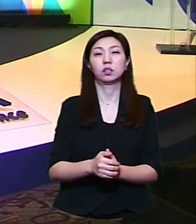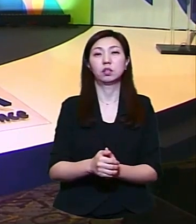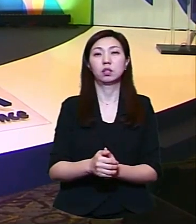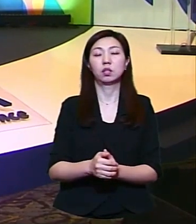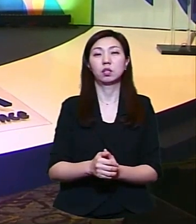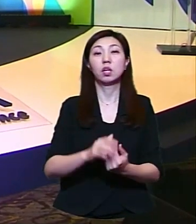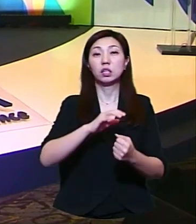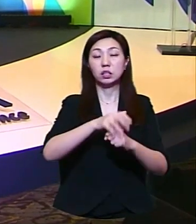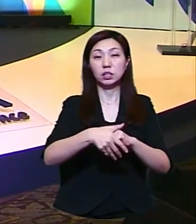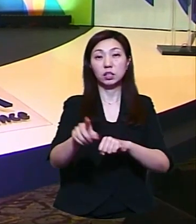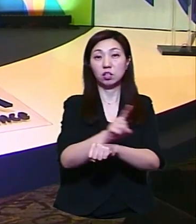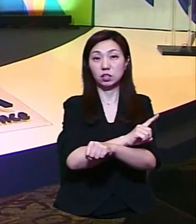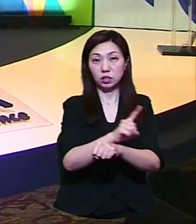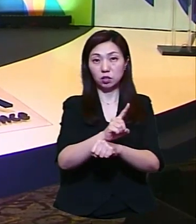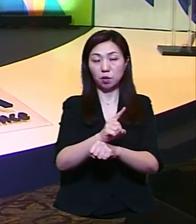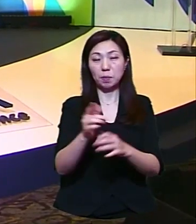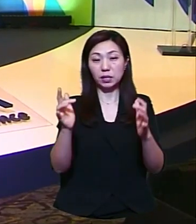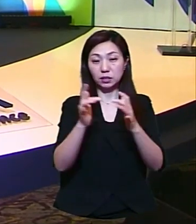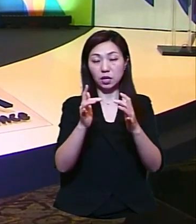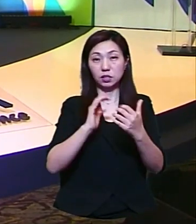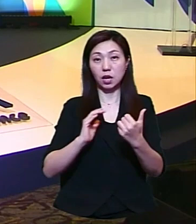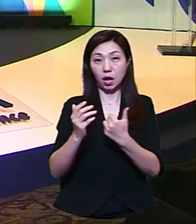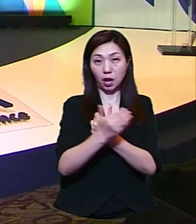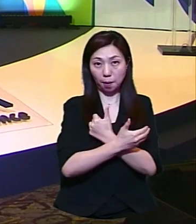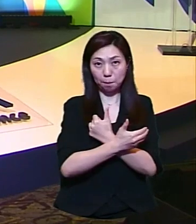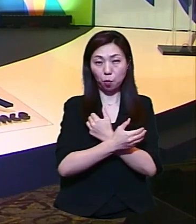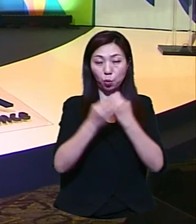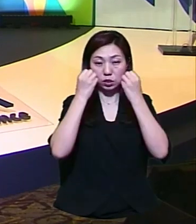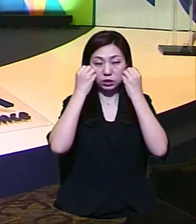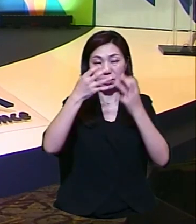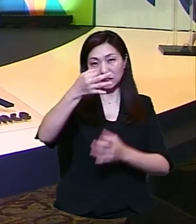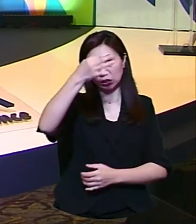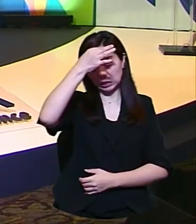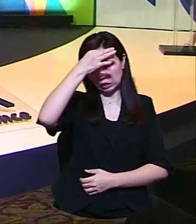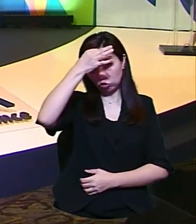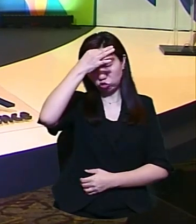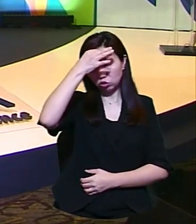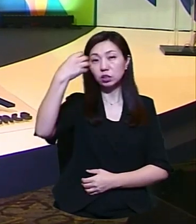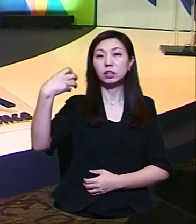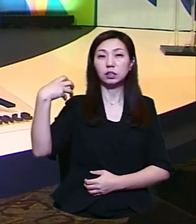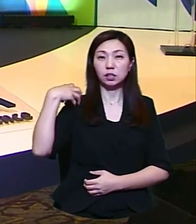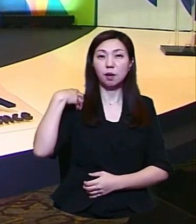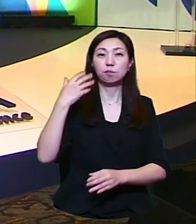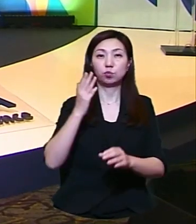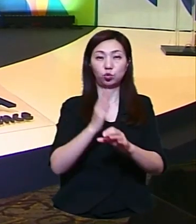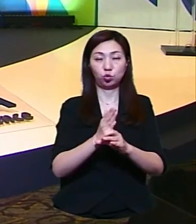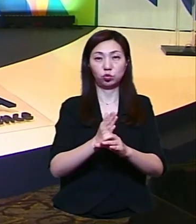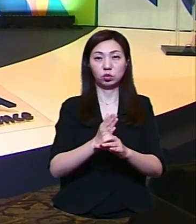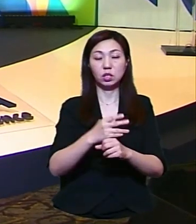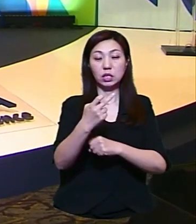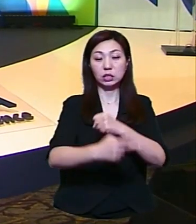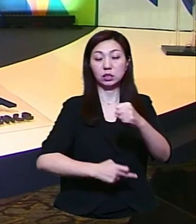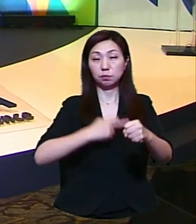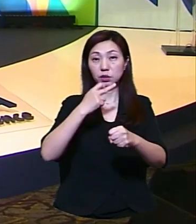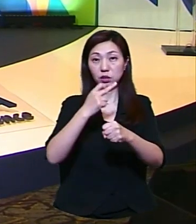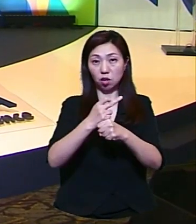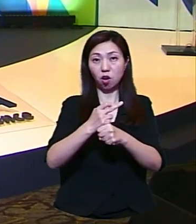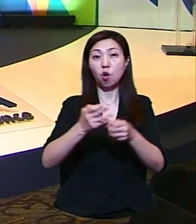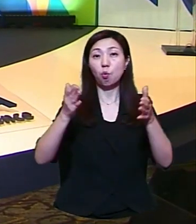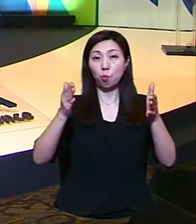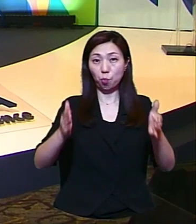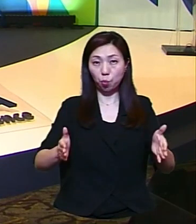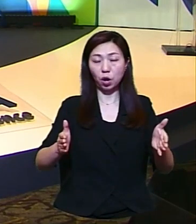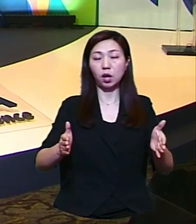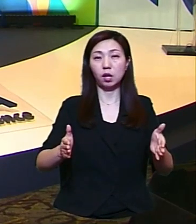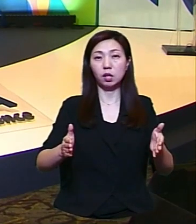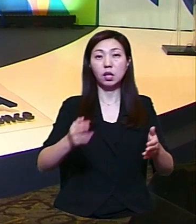cybersecurity, and emerging technologies. In his 12 years with USAID, he has